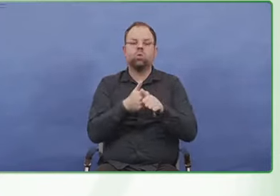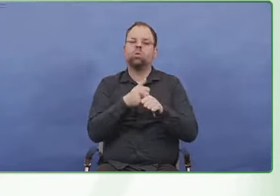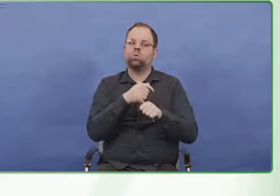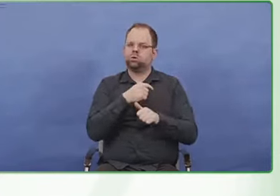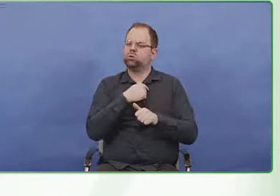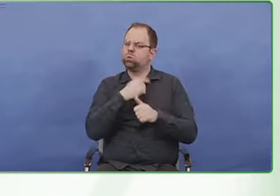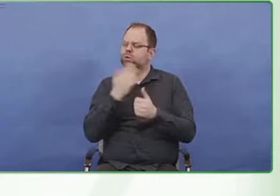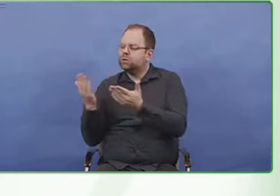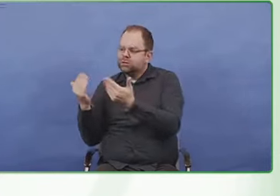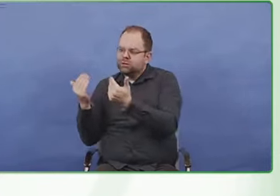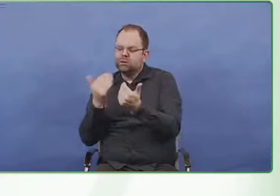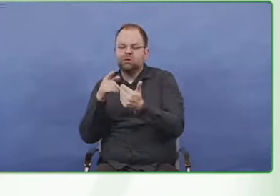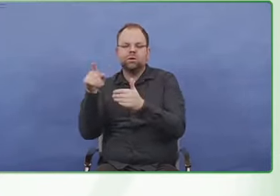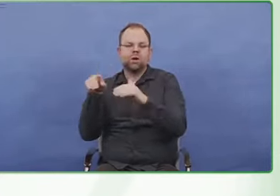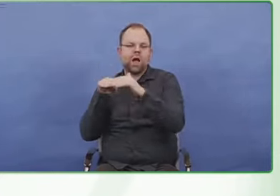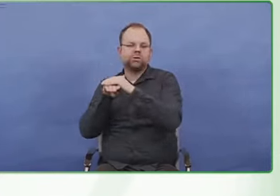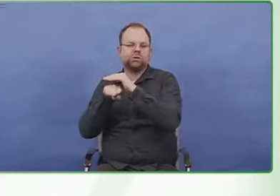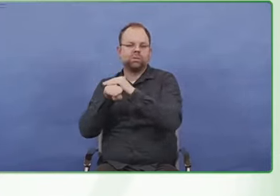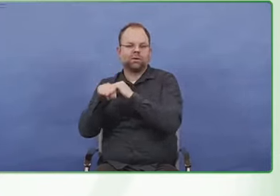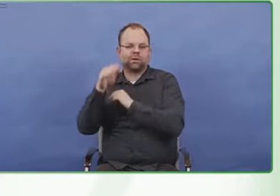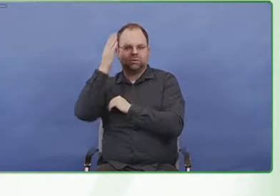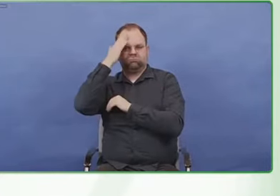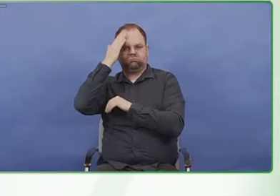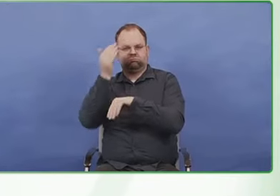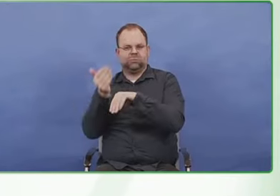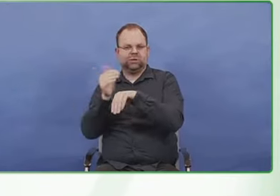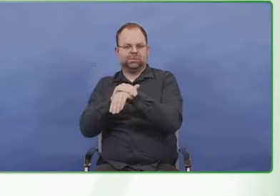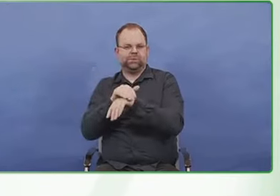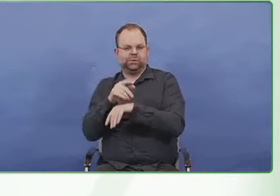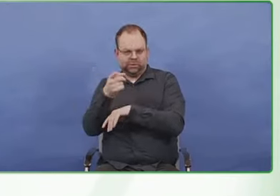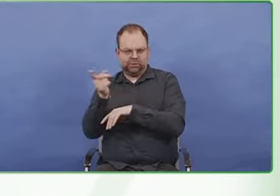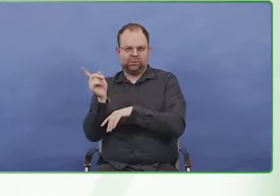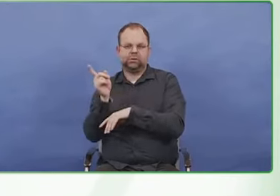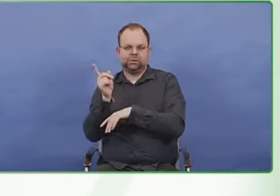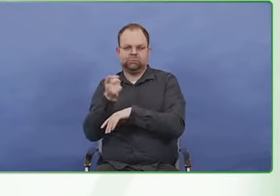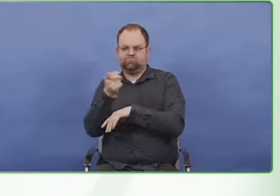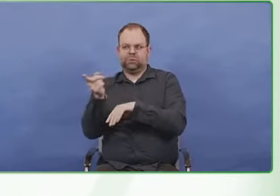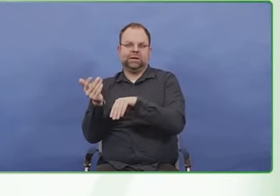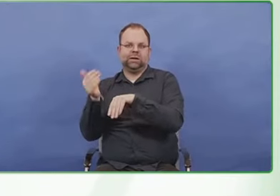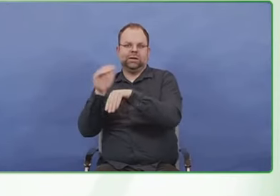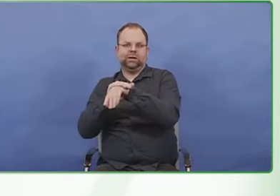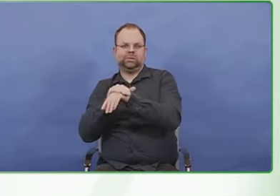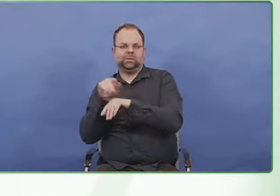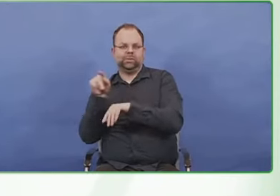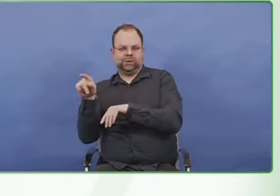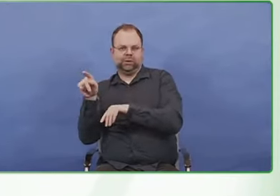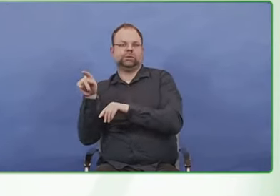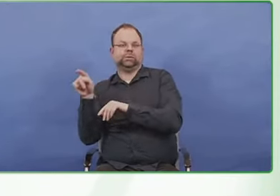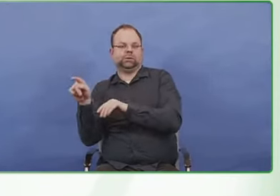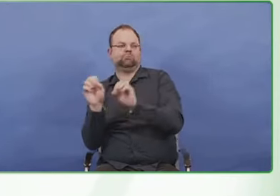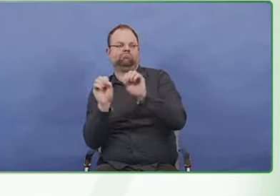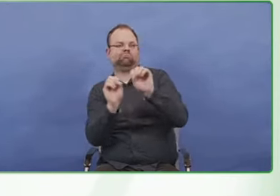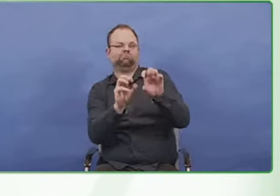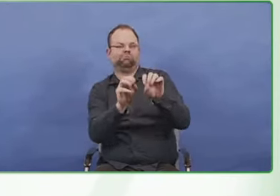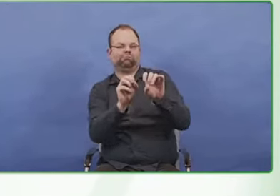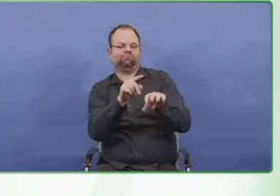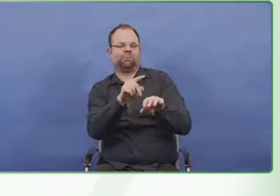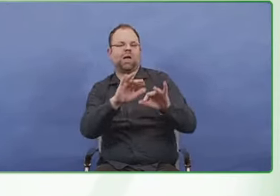specific obligations, actions like abroad, a huge public campaign that we're now